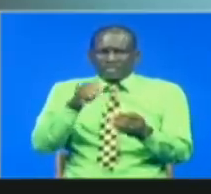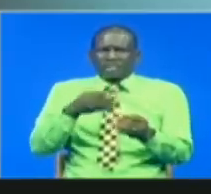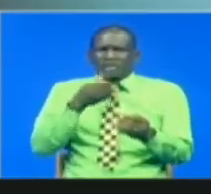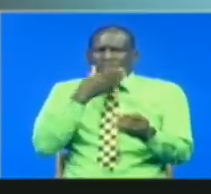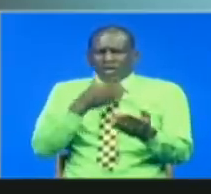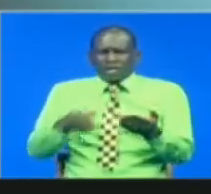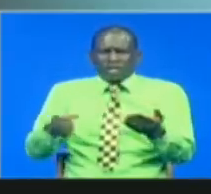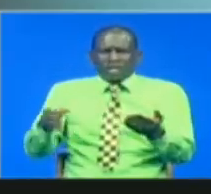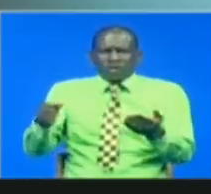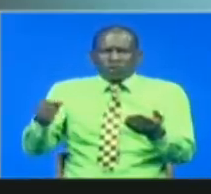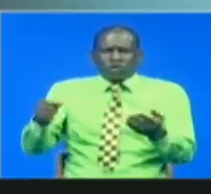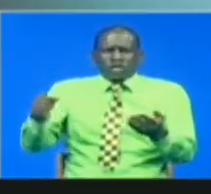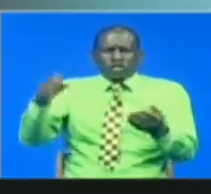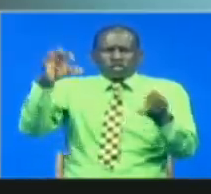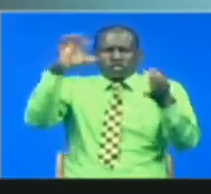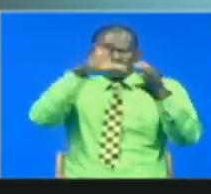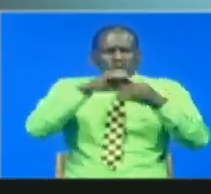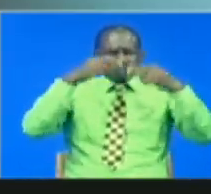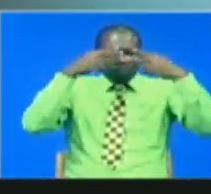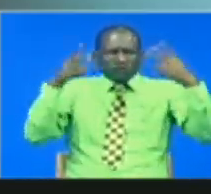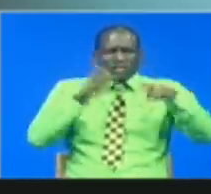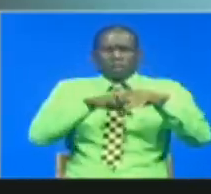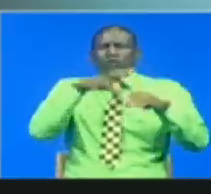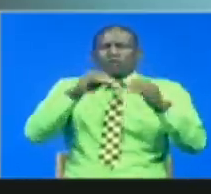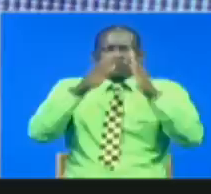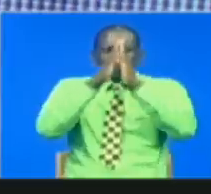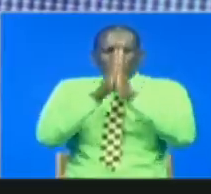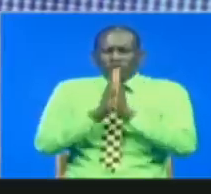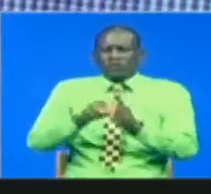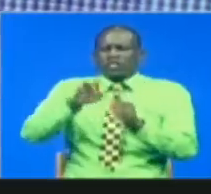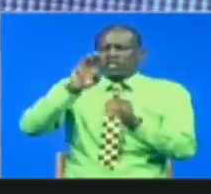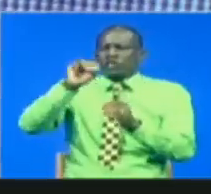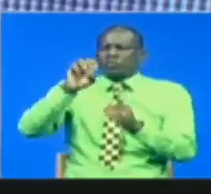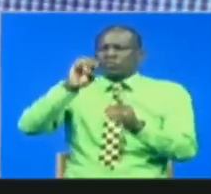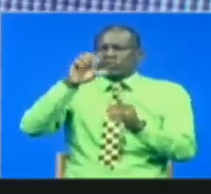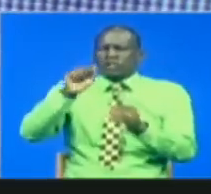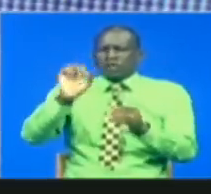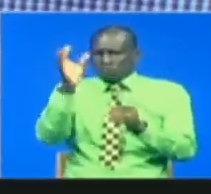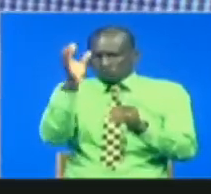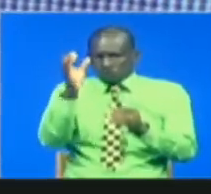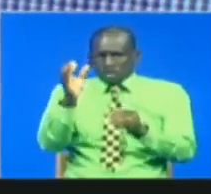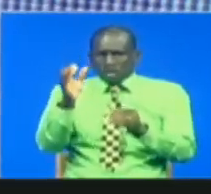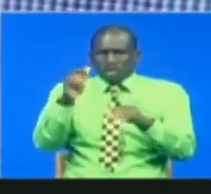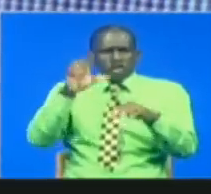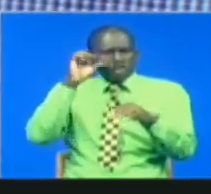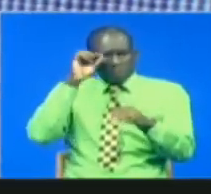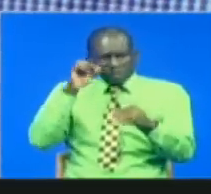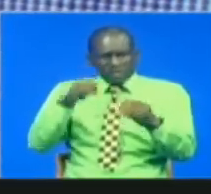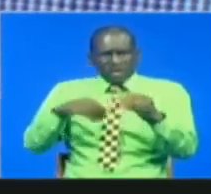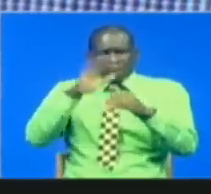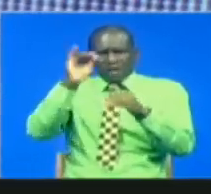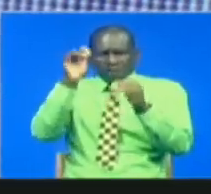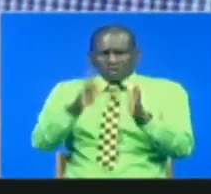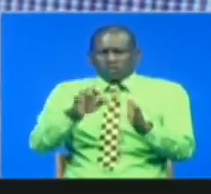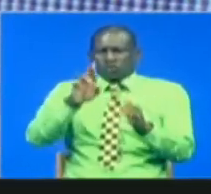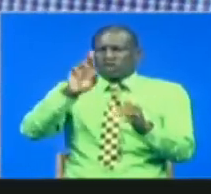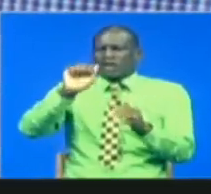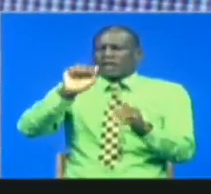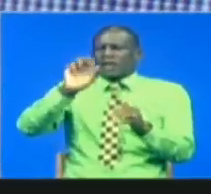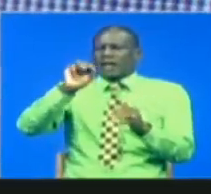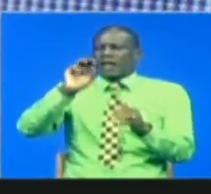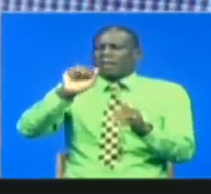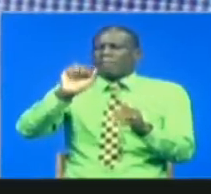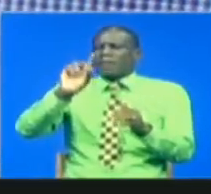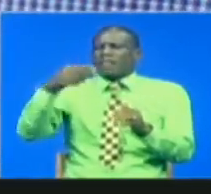attending prayers at Musa Mosque in Mombasa by recruiter who's on your screen, Ramadan Hamisi Kufungwa, who is now